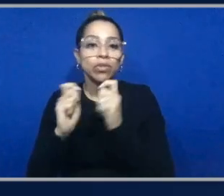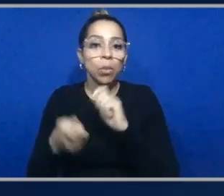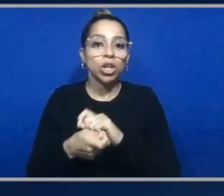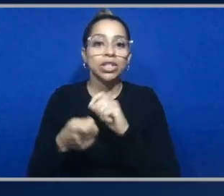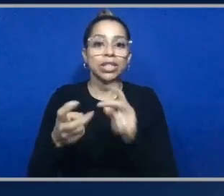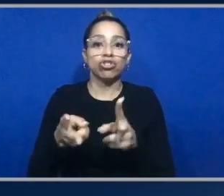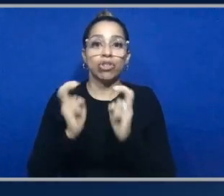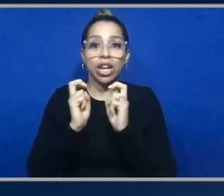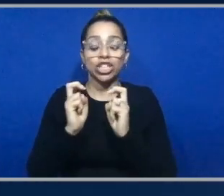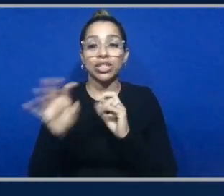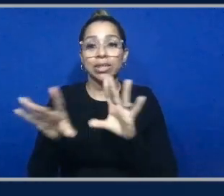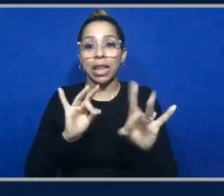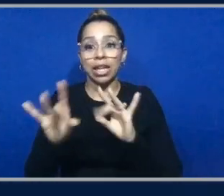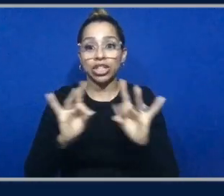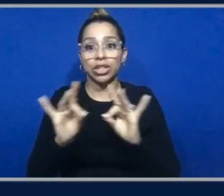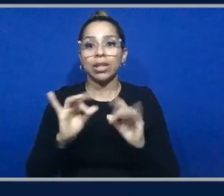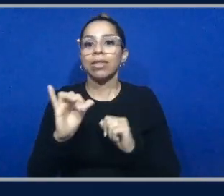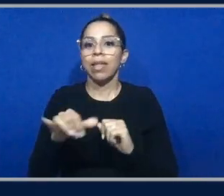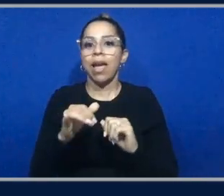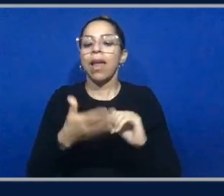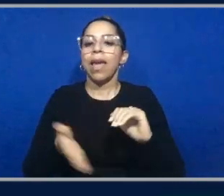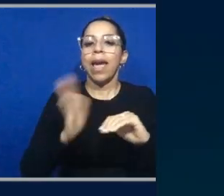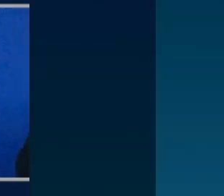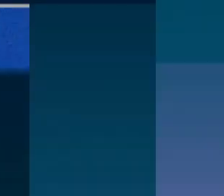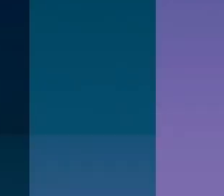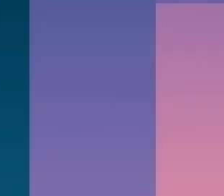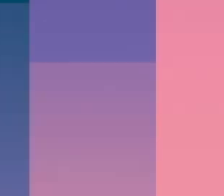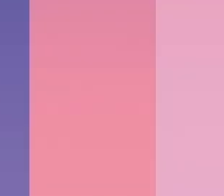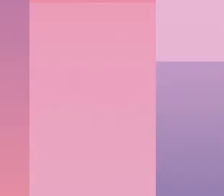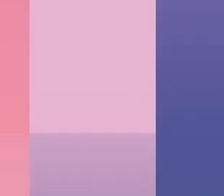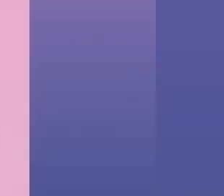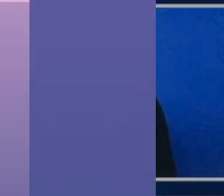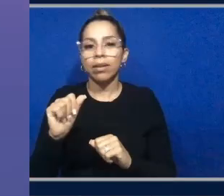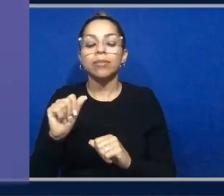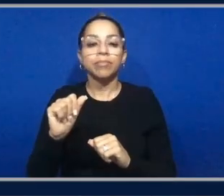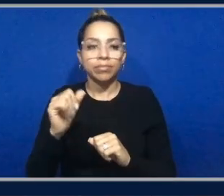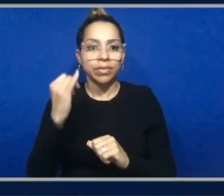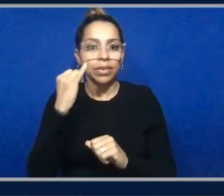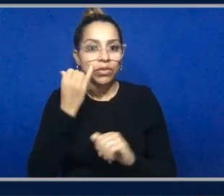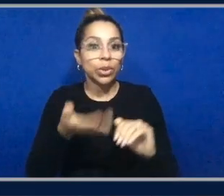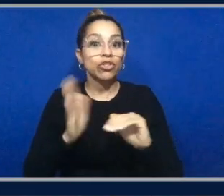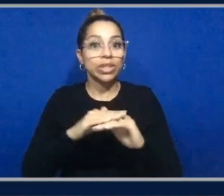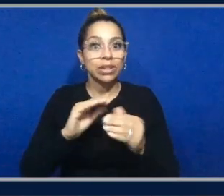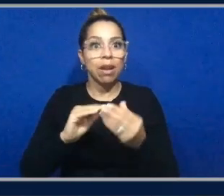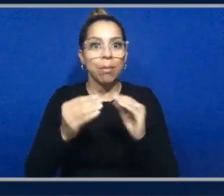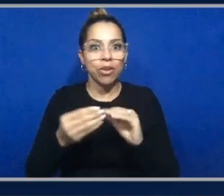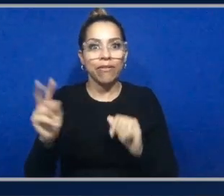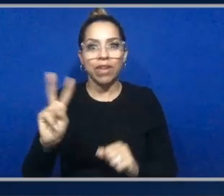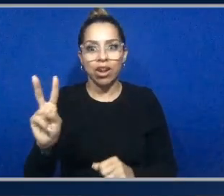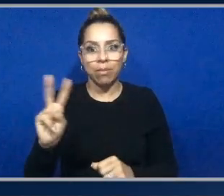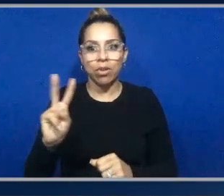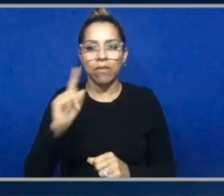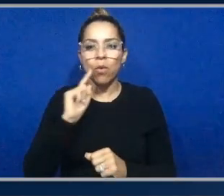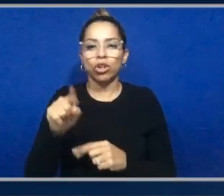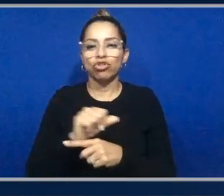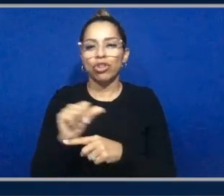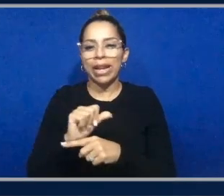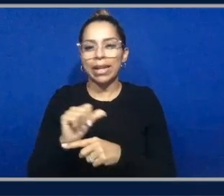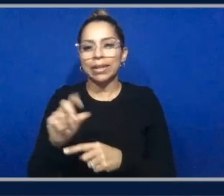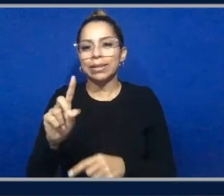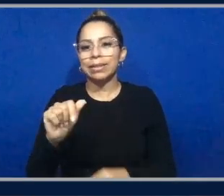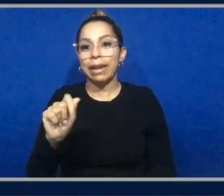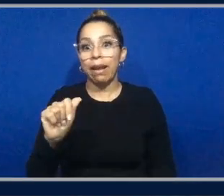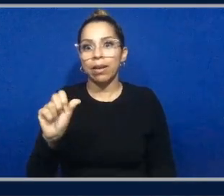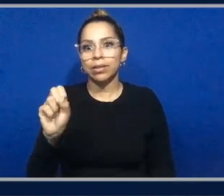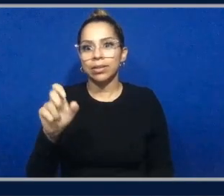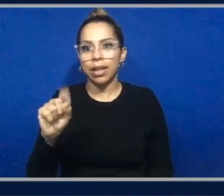by increasing the number of variables in the training data set to ultimately improve model performance. Let's show people what one incorrect